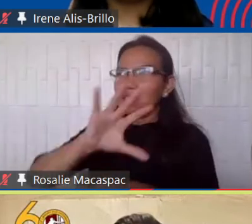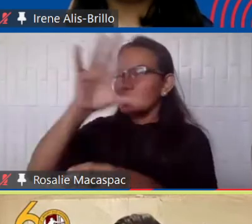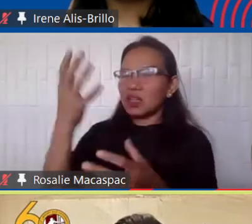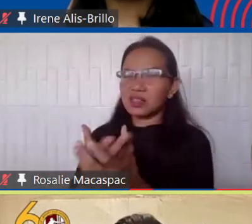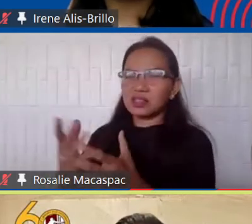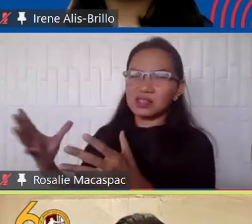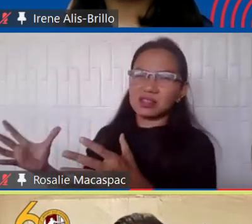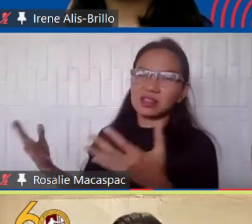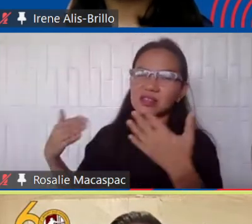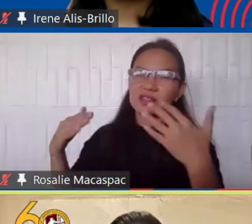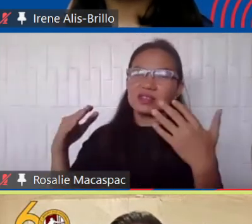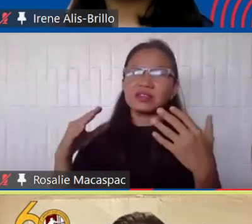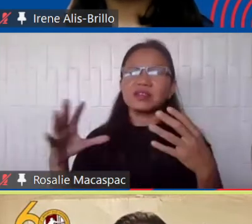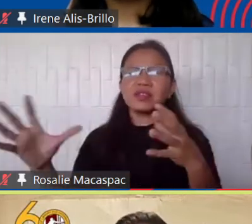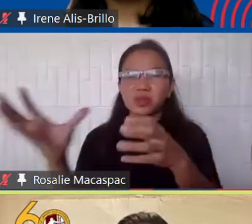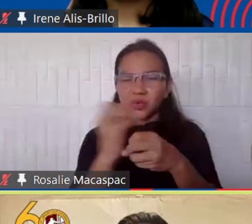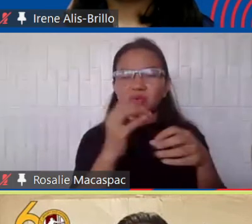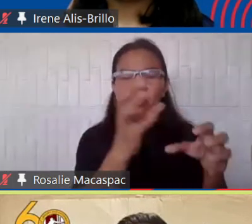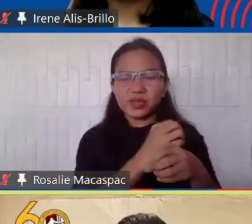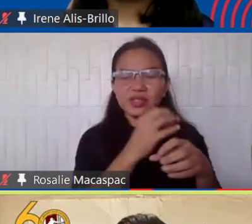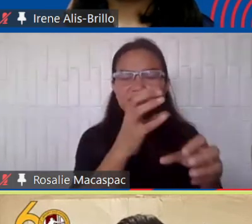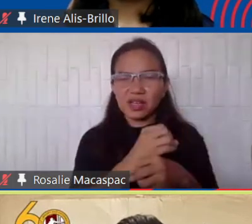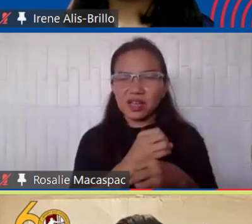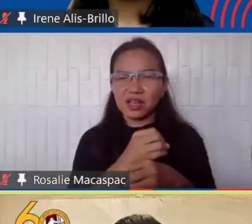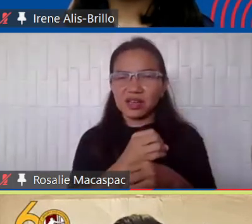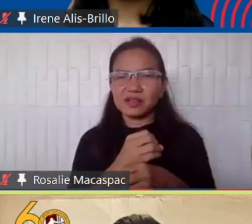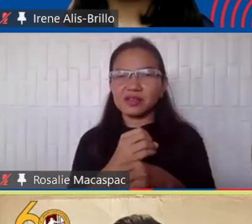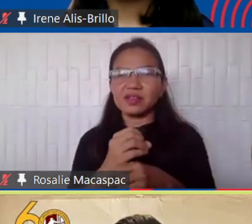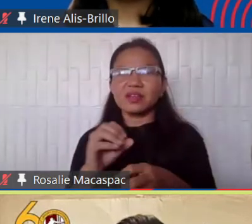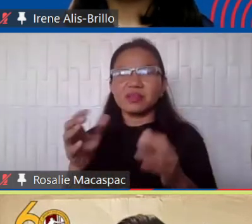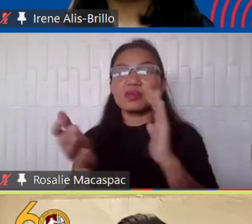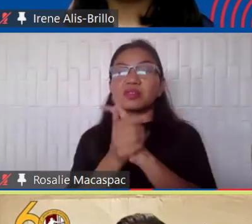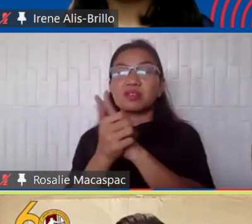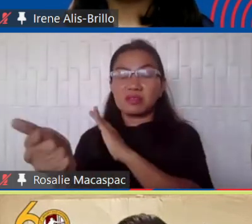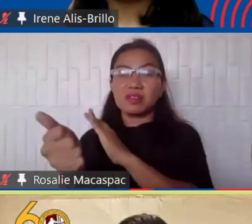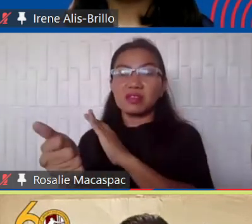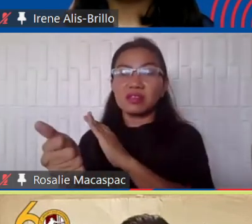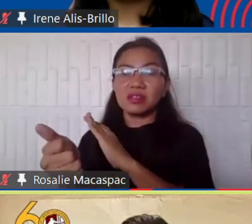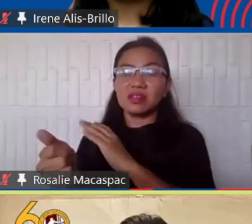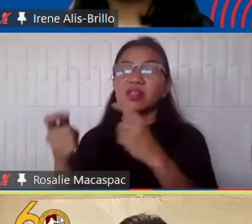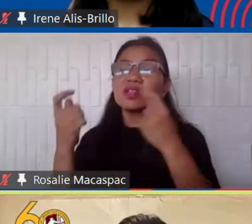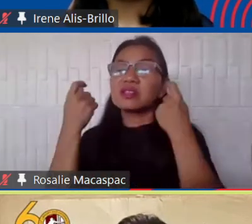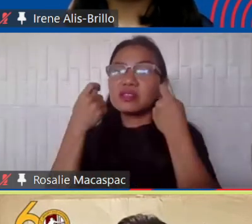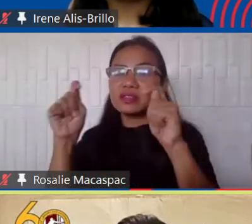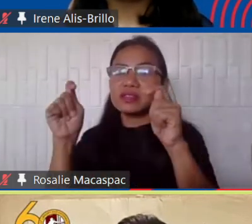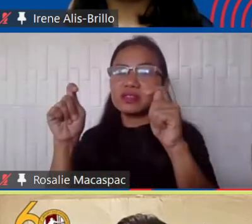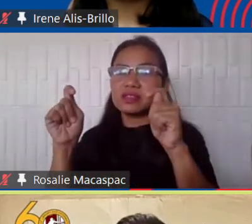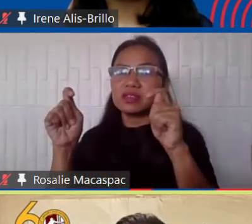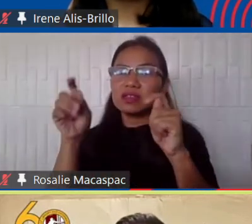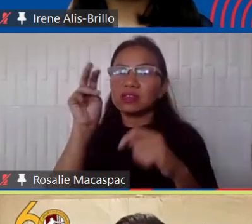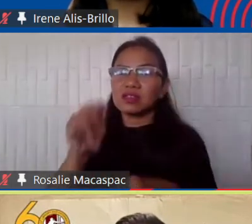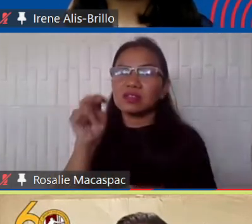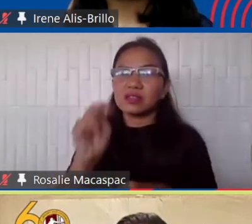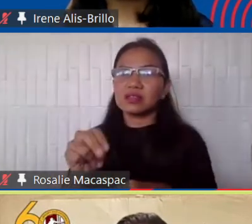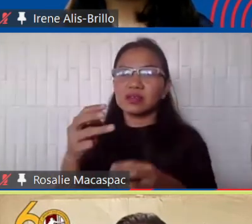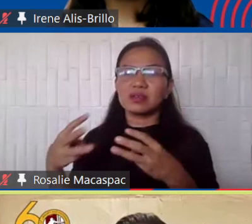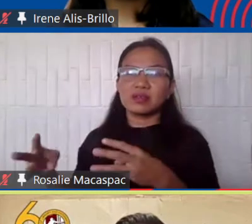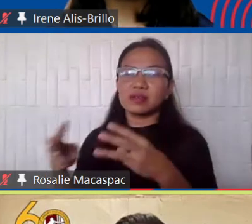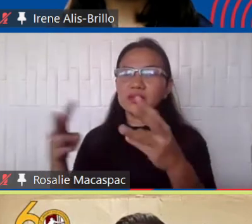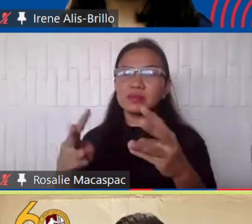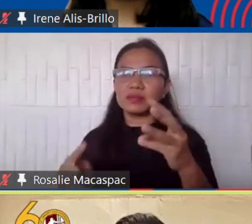ba? Because they are the expert in their field. They will try all the necessary ways to look